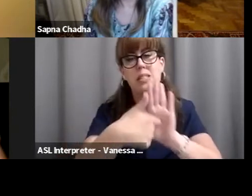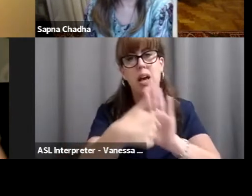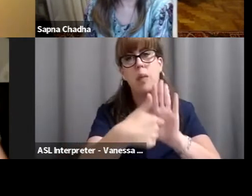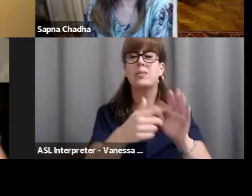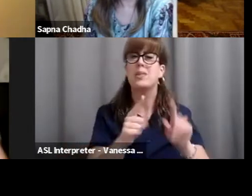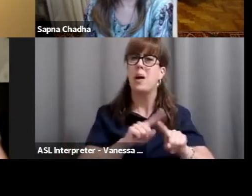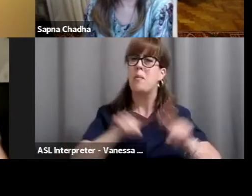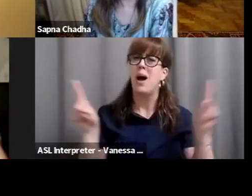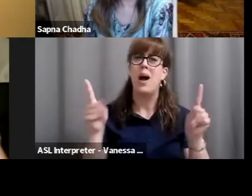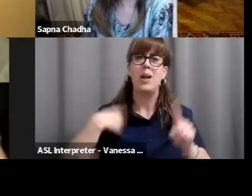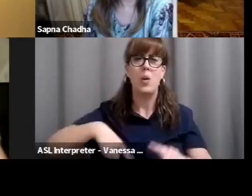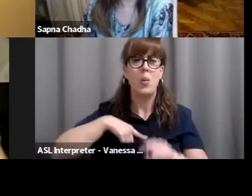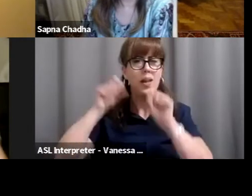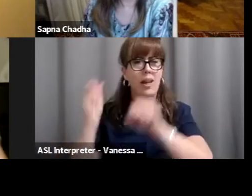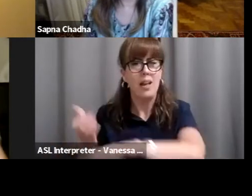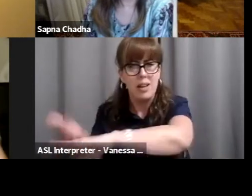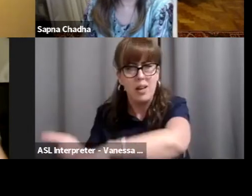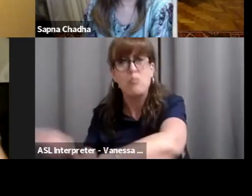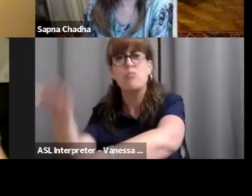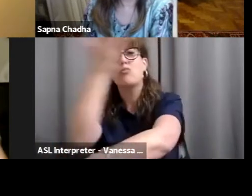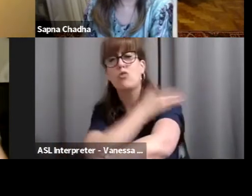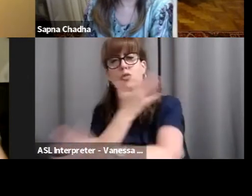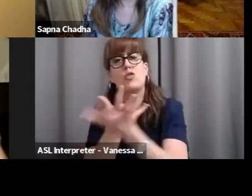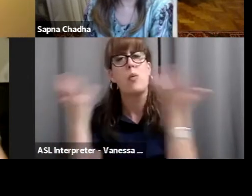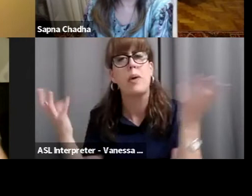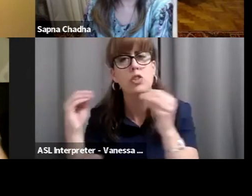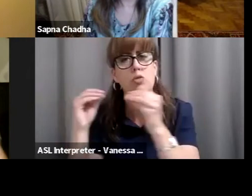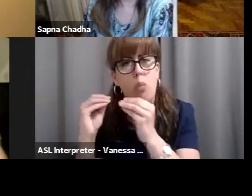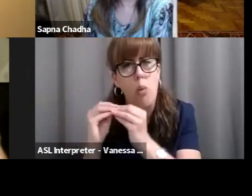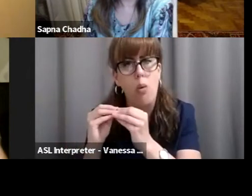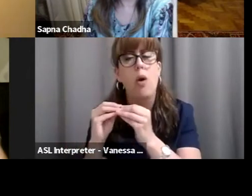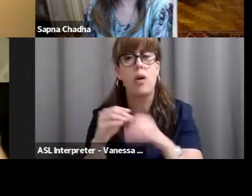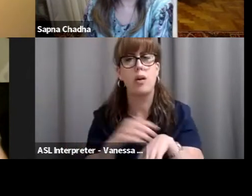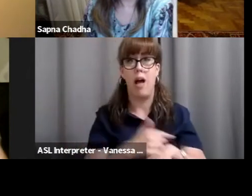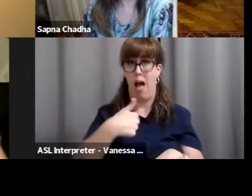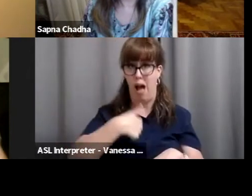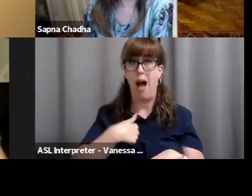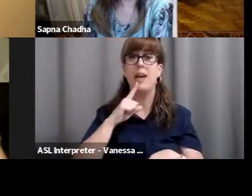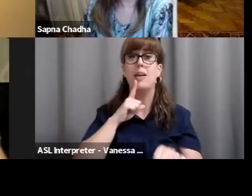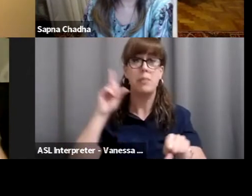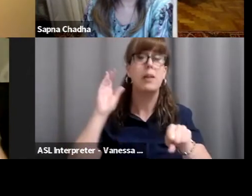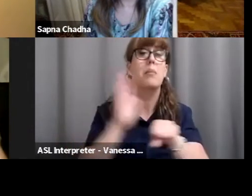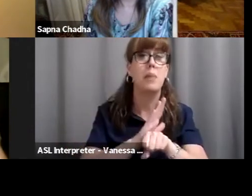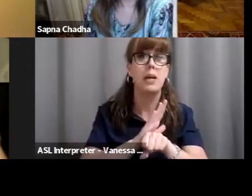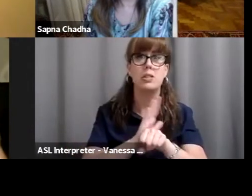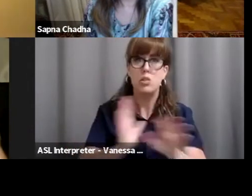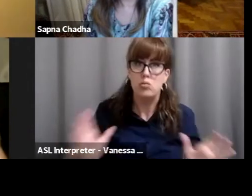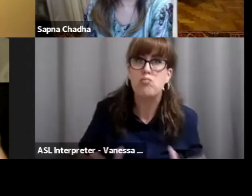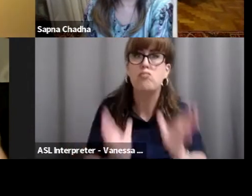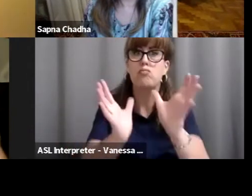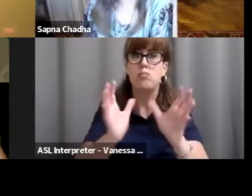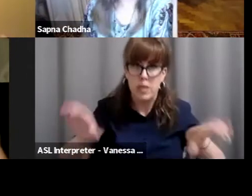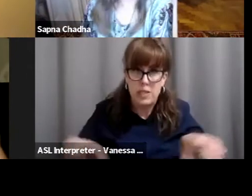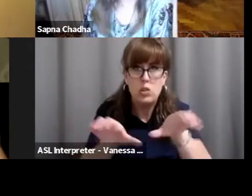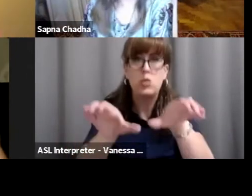yet to be done. And I do believe that we at IAA are definitely committed to driving that conversation